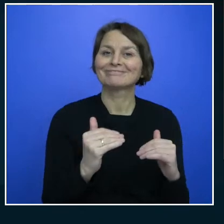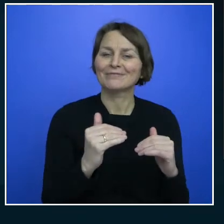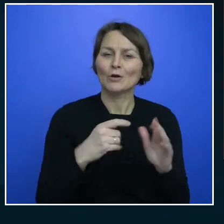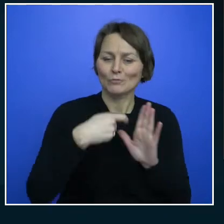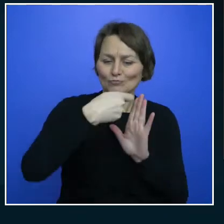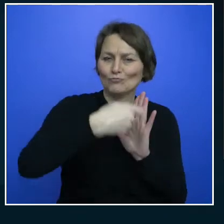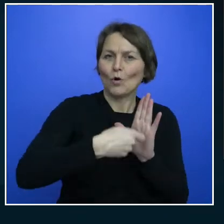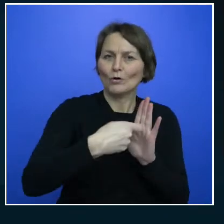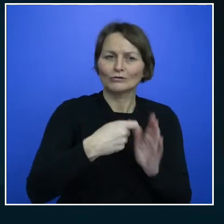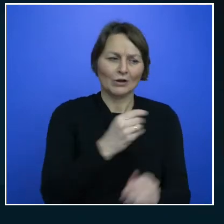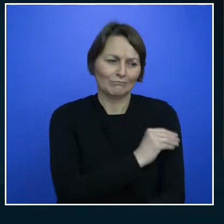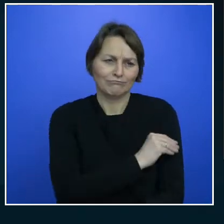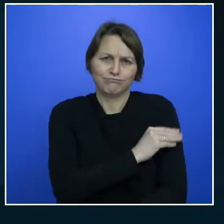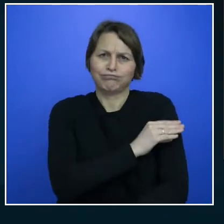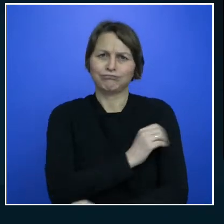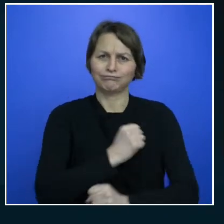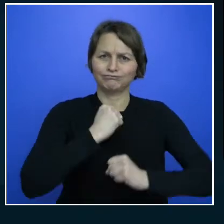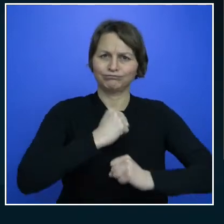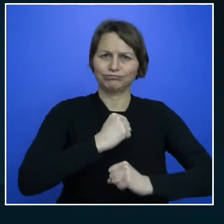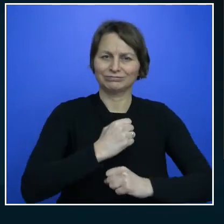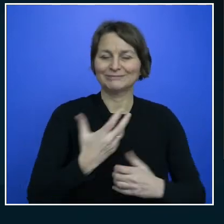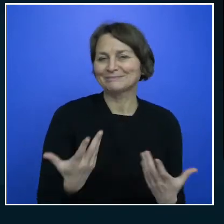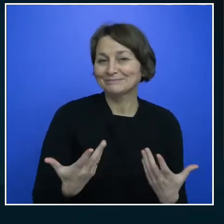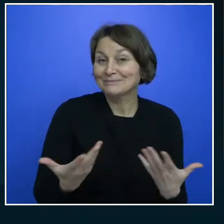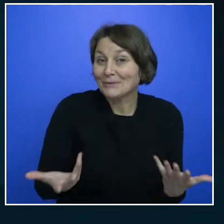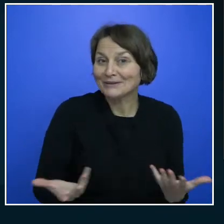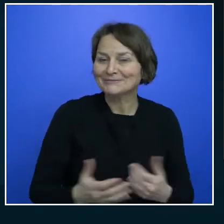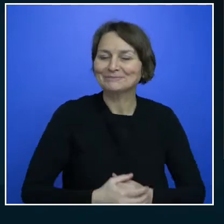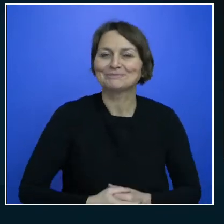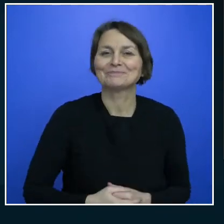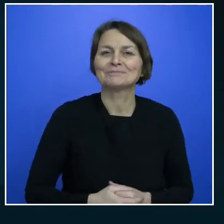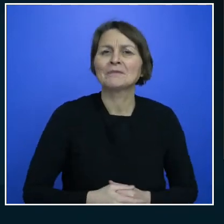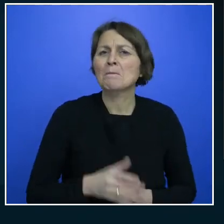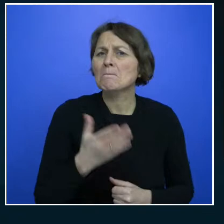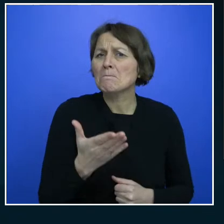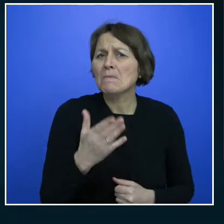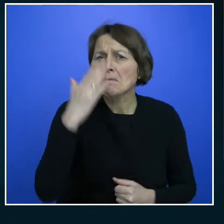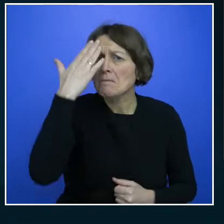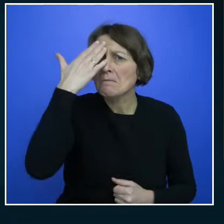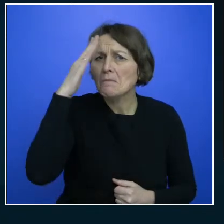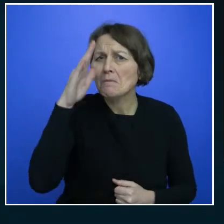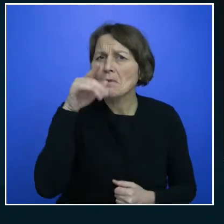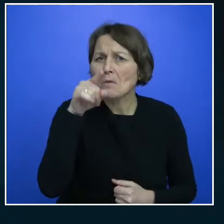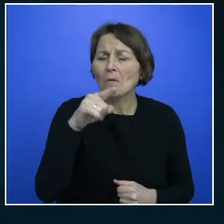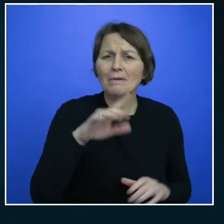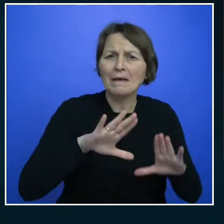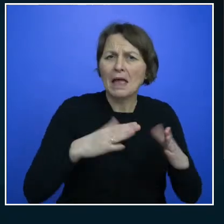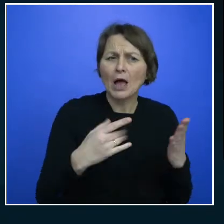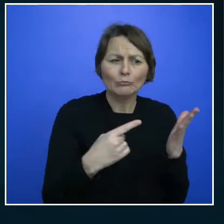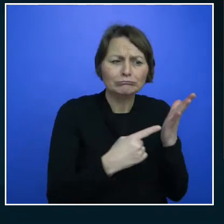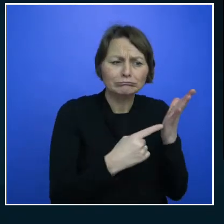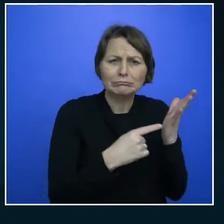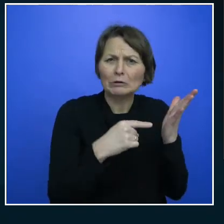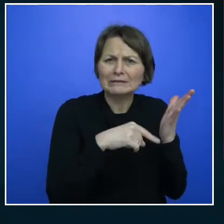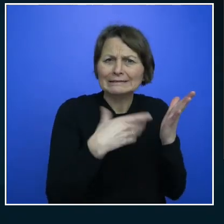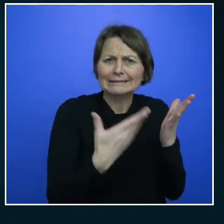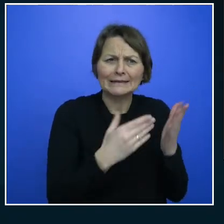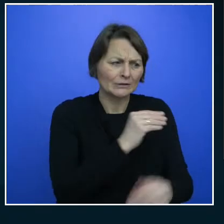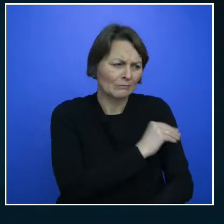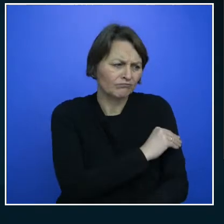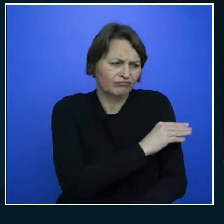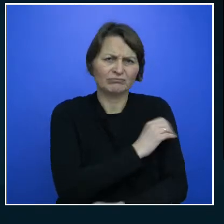quick introduction in case you're not or a little bit less familiar about the technology, or maybe just heard about it. What is it